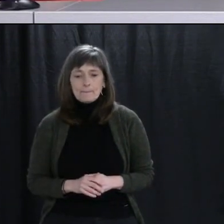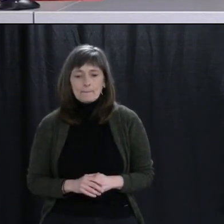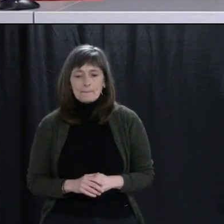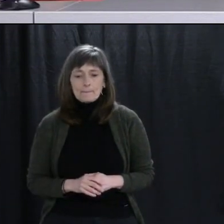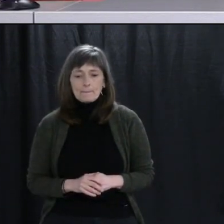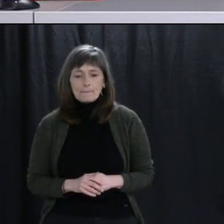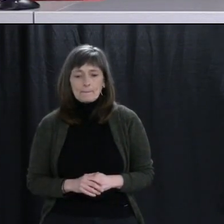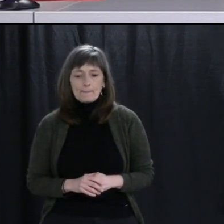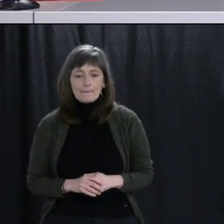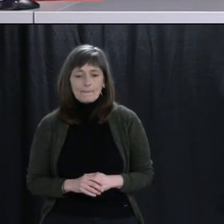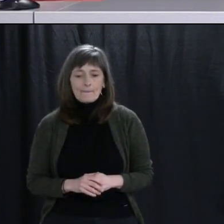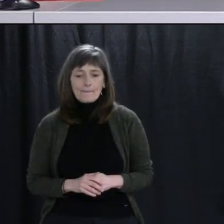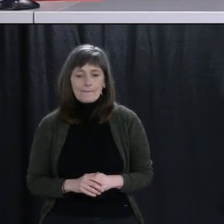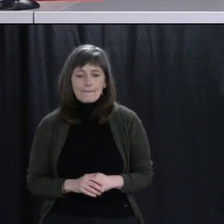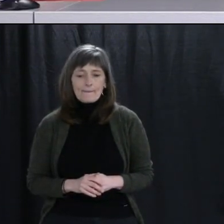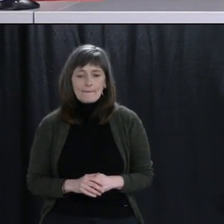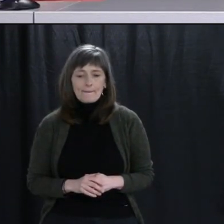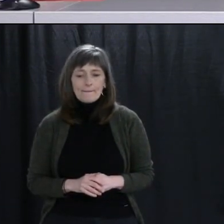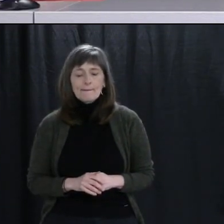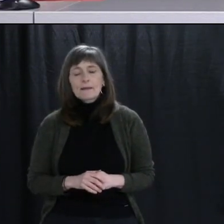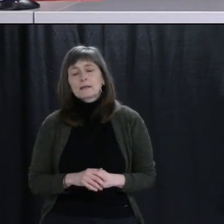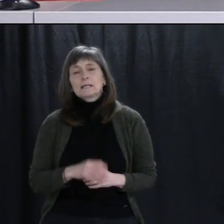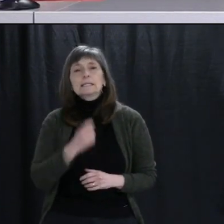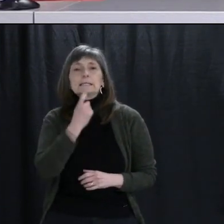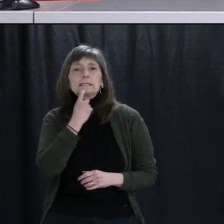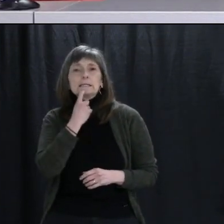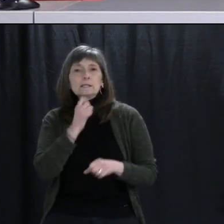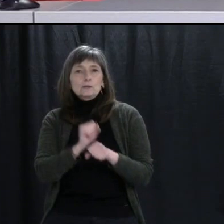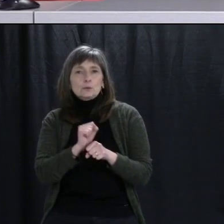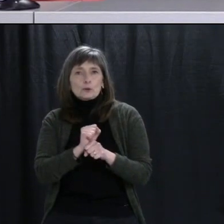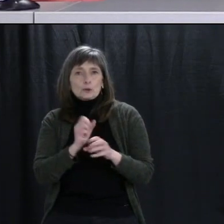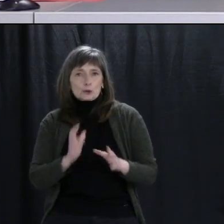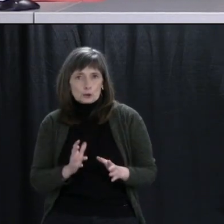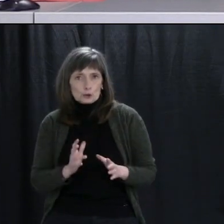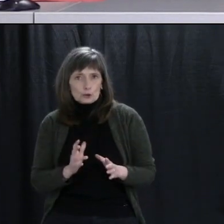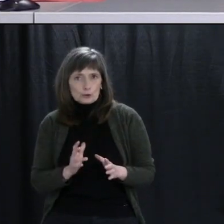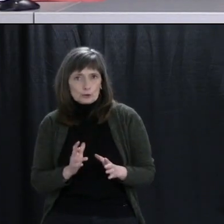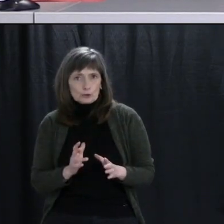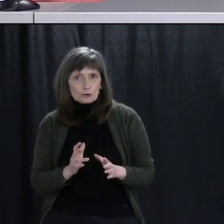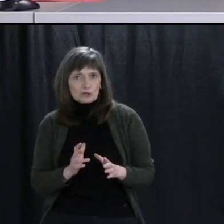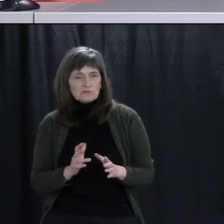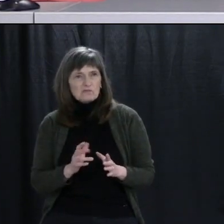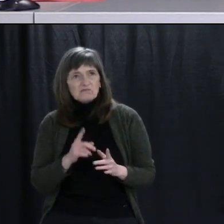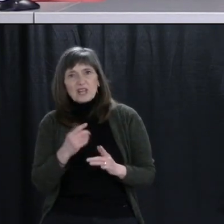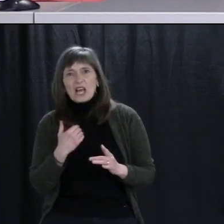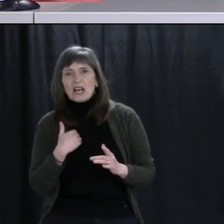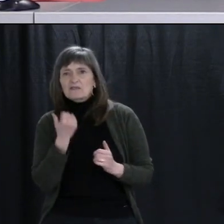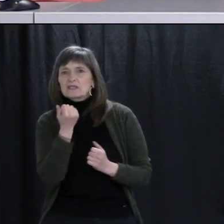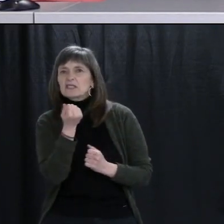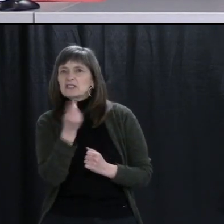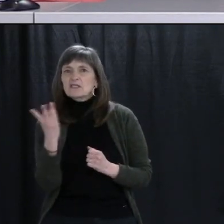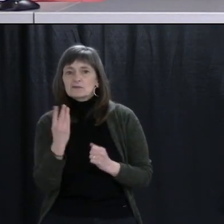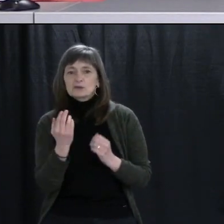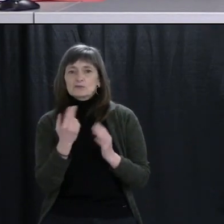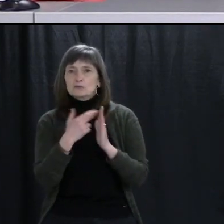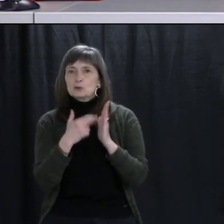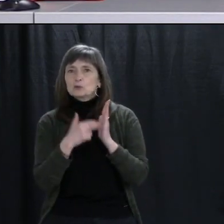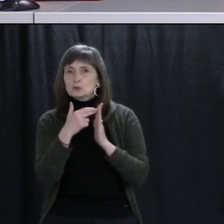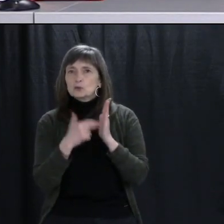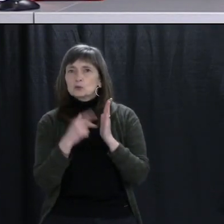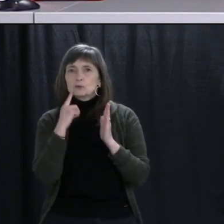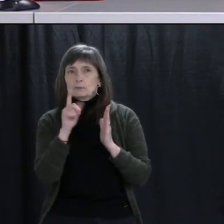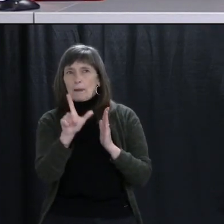Hi. Premier, the United Steelworkers have asked you for a number of restrictions in Labrador, wanting all visitors to